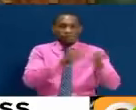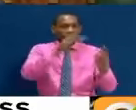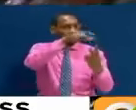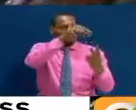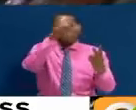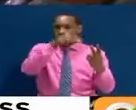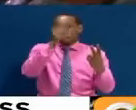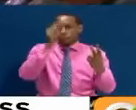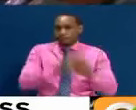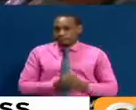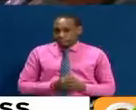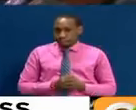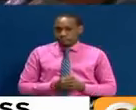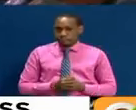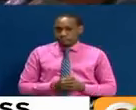choice.